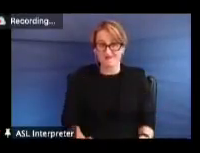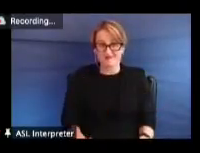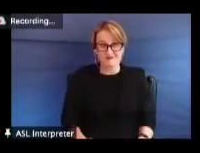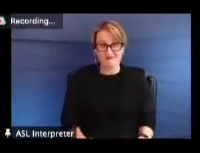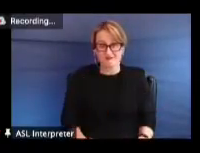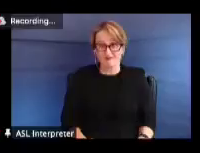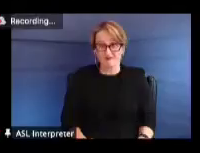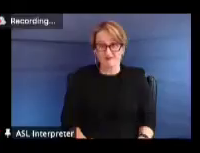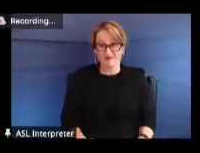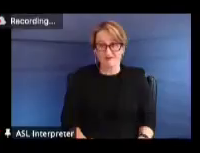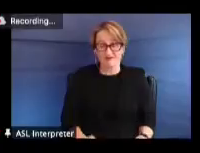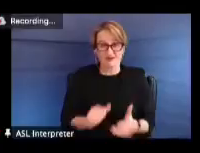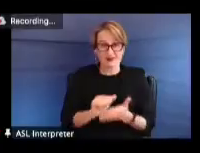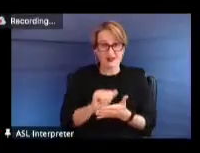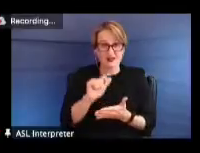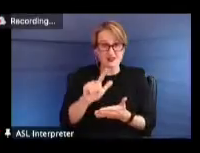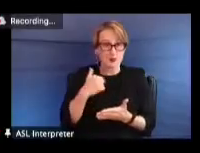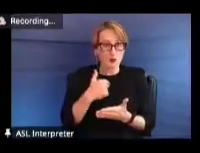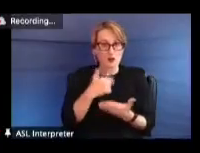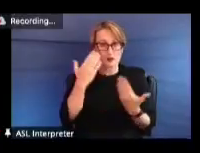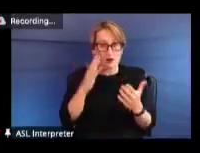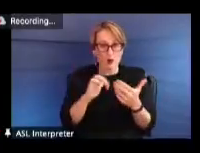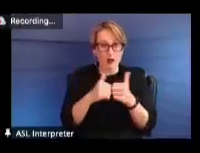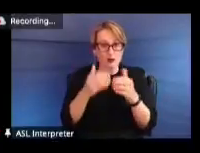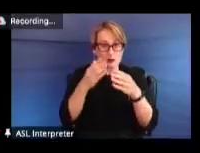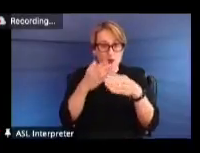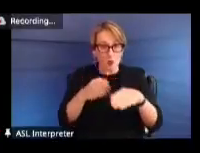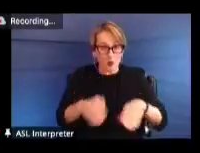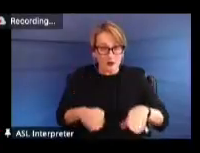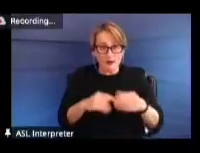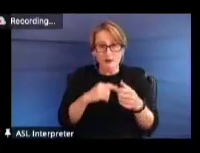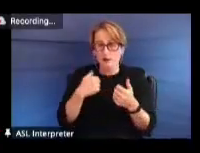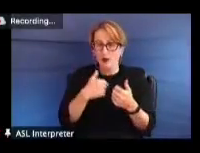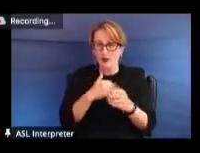And then that's it. But we don't have any way to sort it. We don't have anything like that.